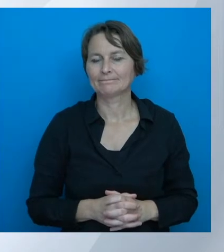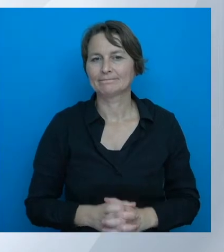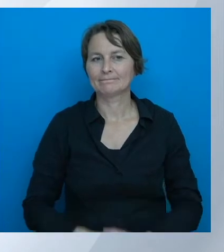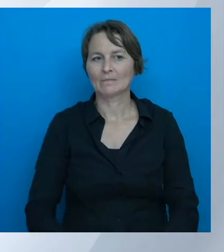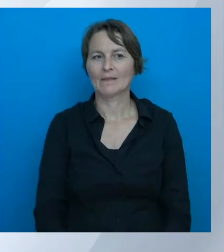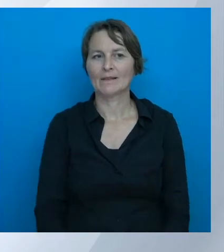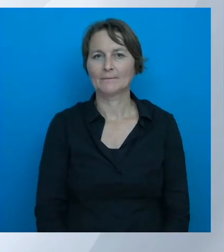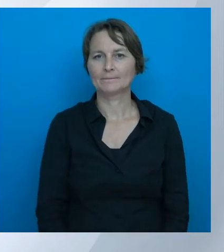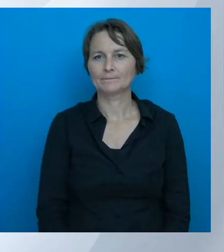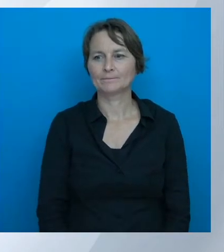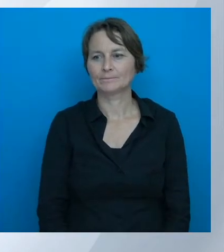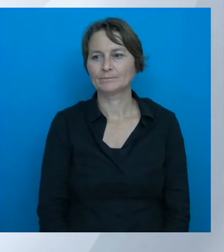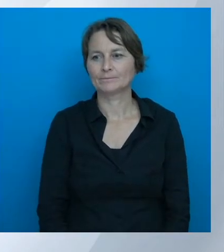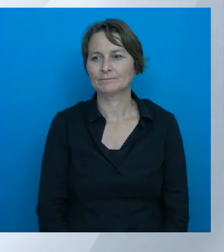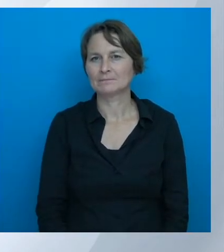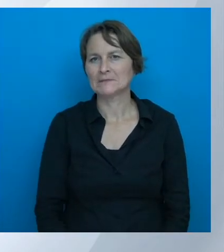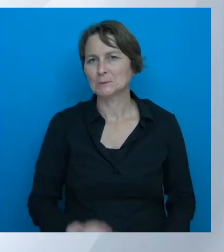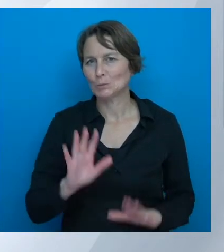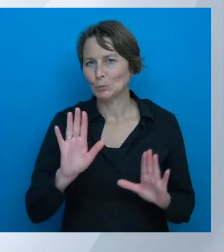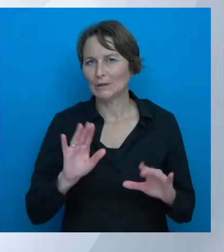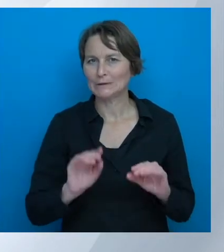Come on, mouse.